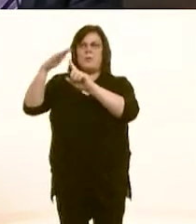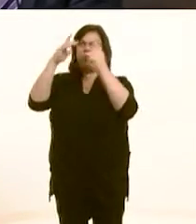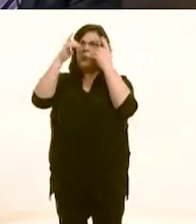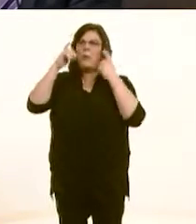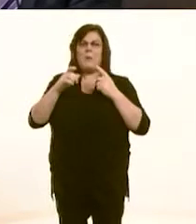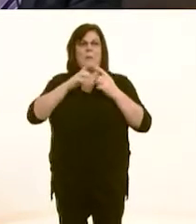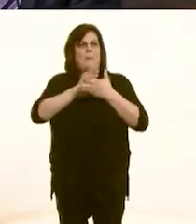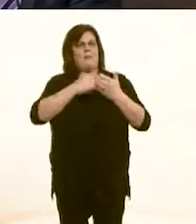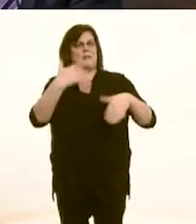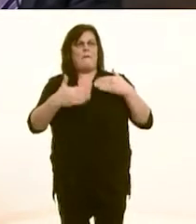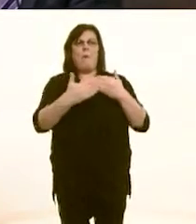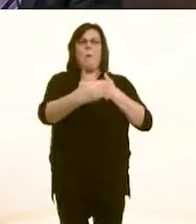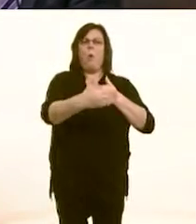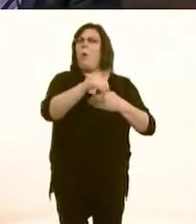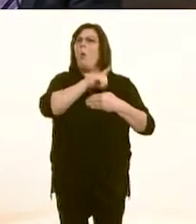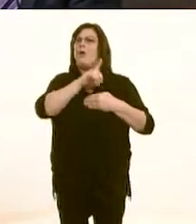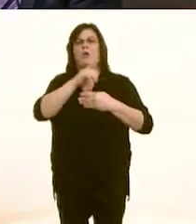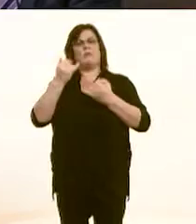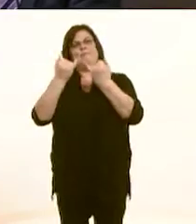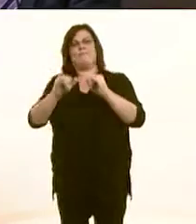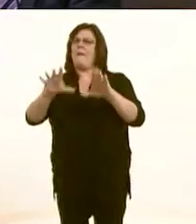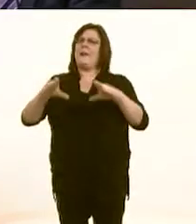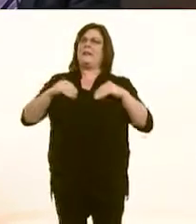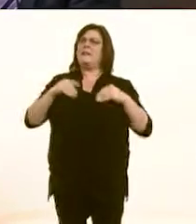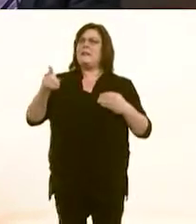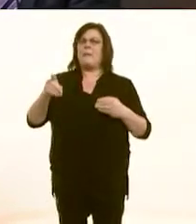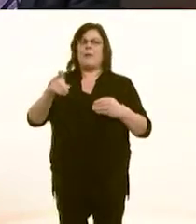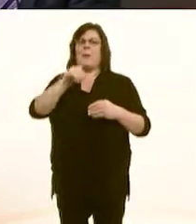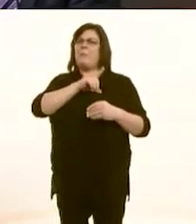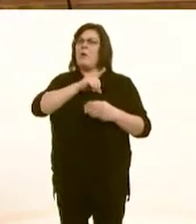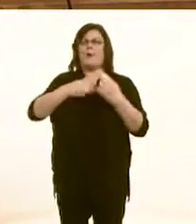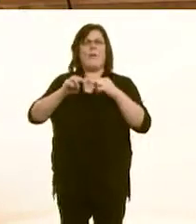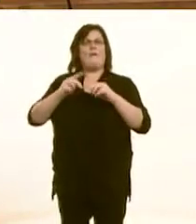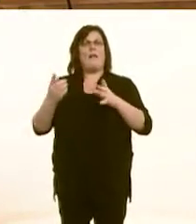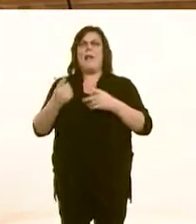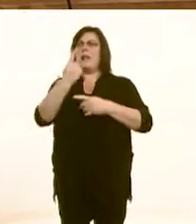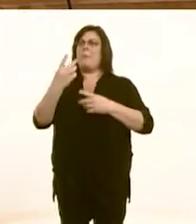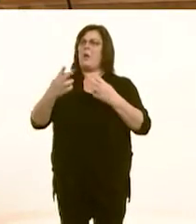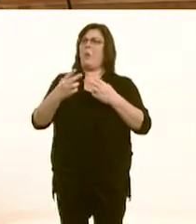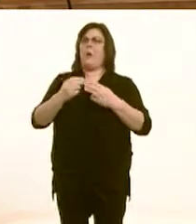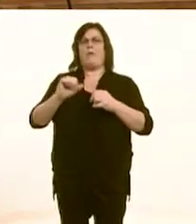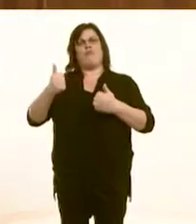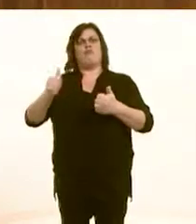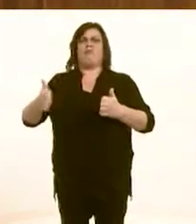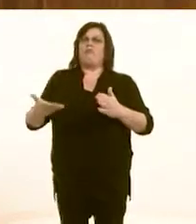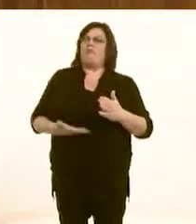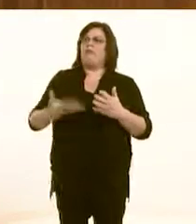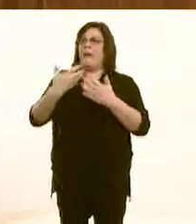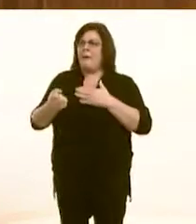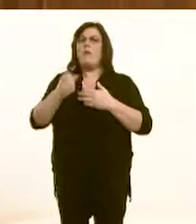rather than accepting defeat, as any party with any conscience would do. Yeah. Alan Fred